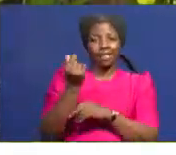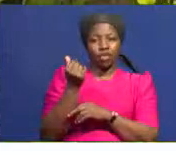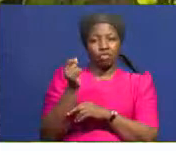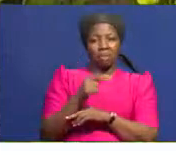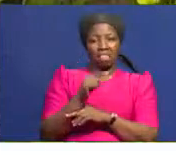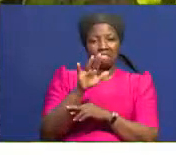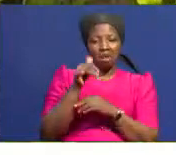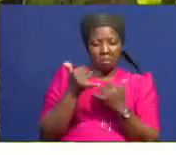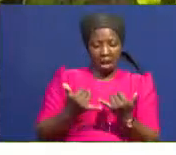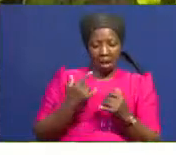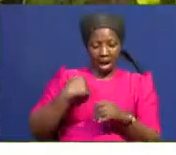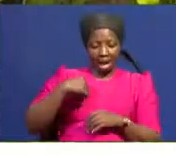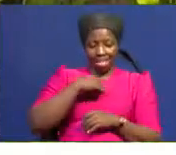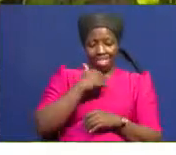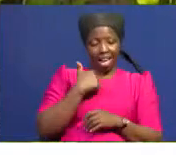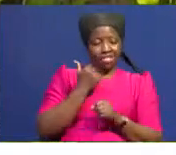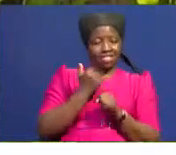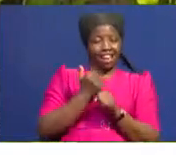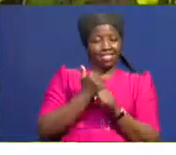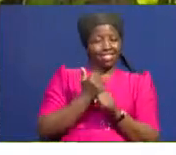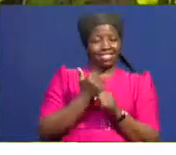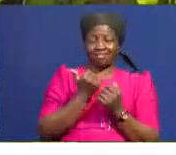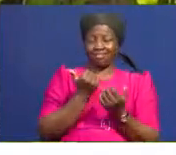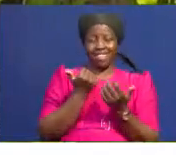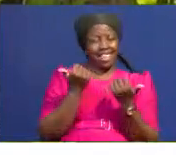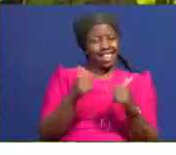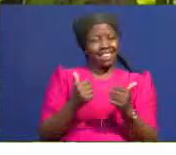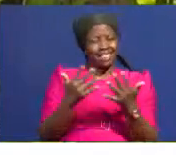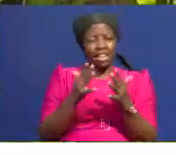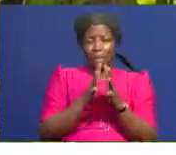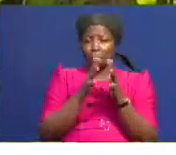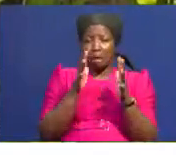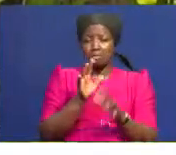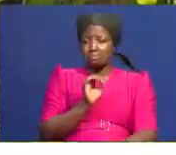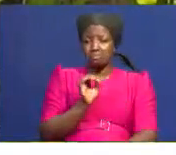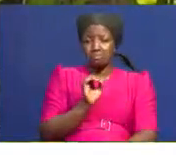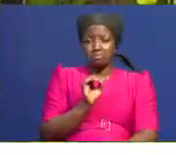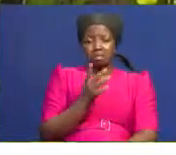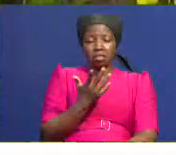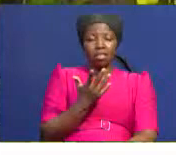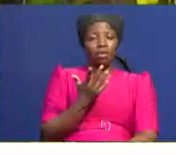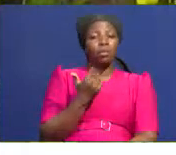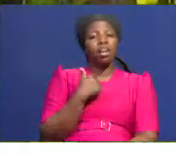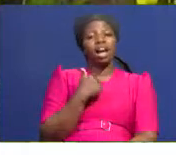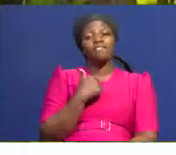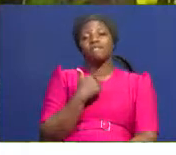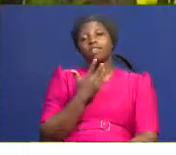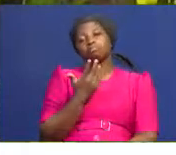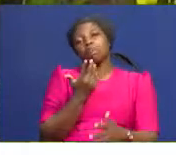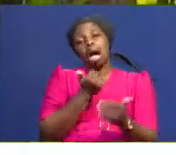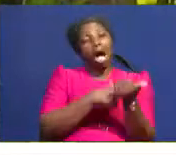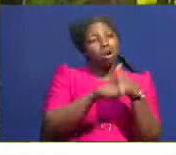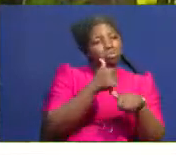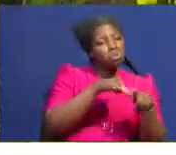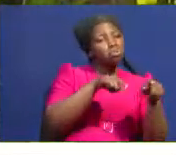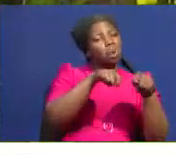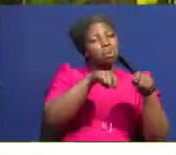have done anything substantial. There's no mitigation, there's